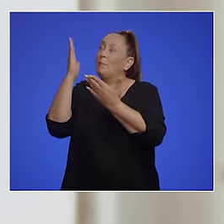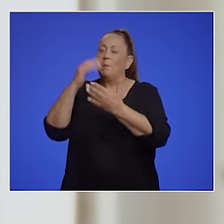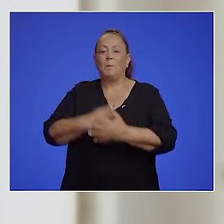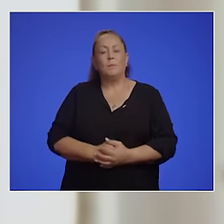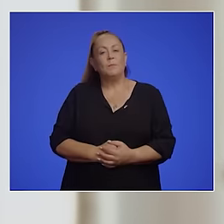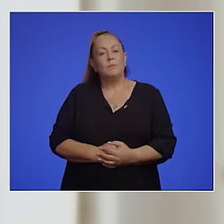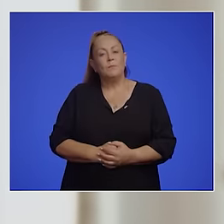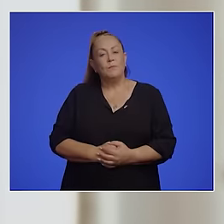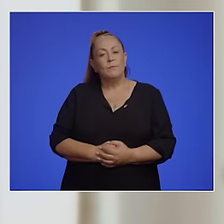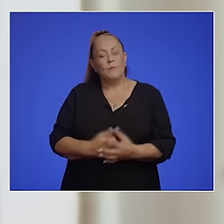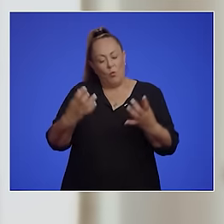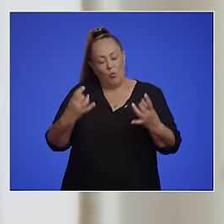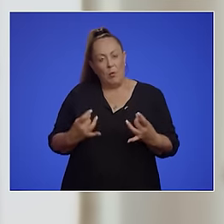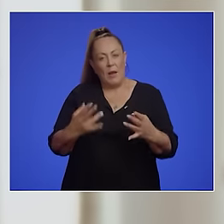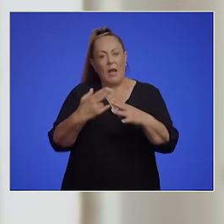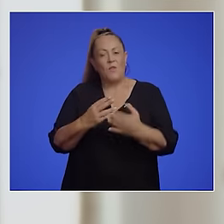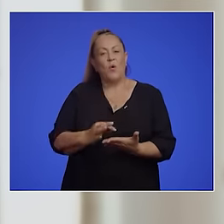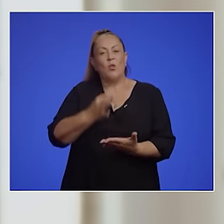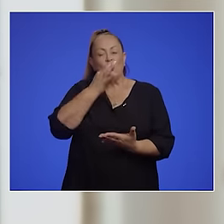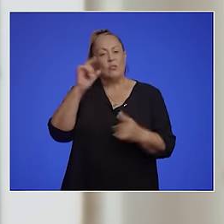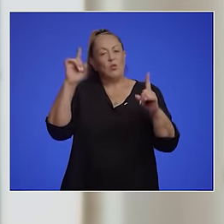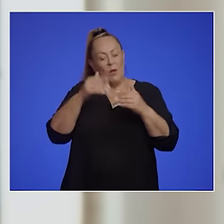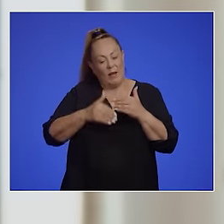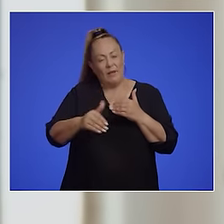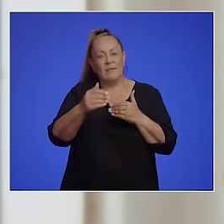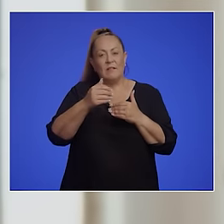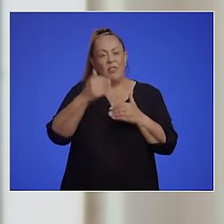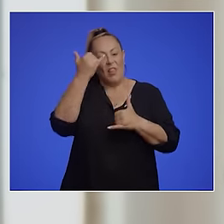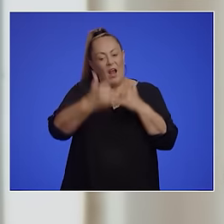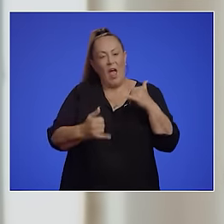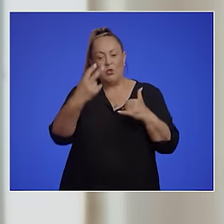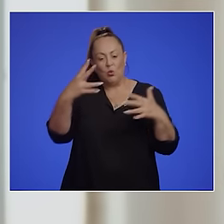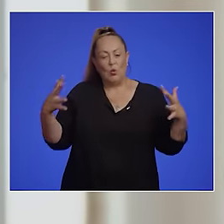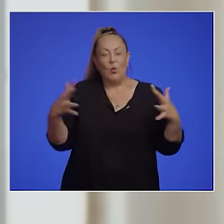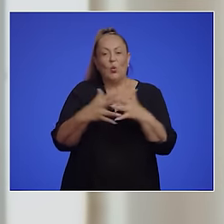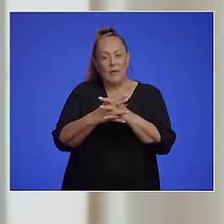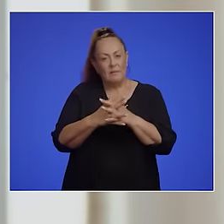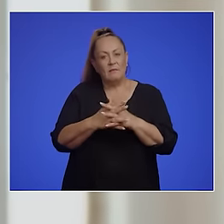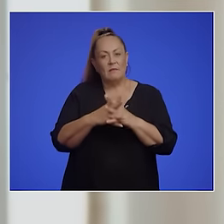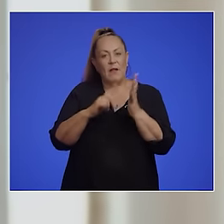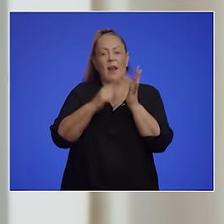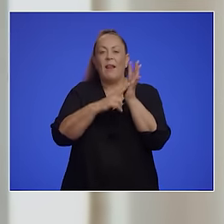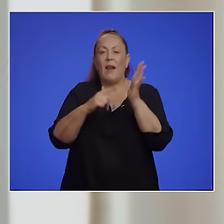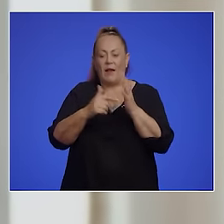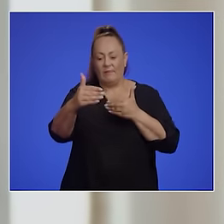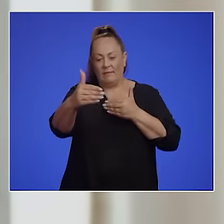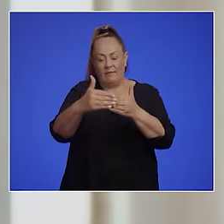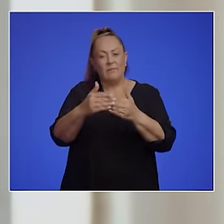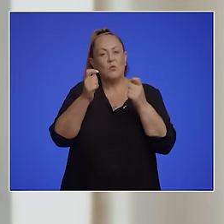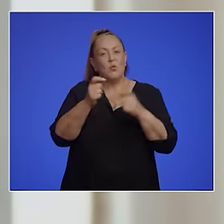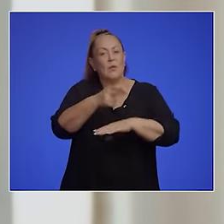And so as we enter into Eucharist today, and as we enter into these last two weeks before Easter,